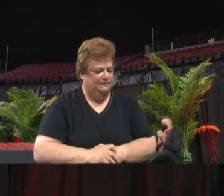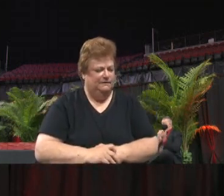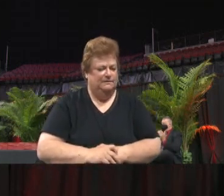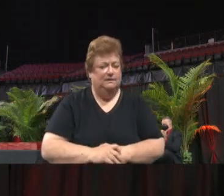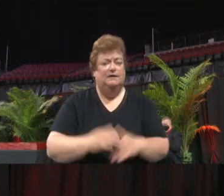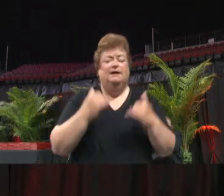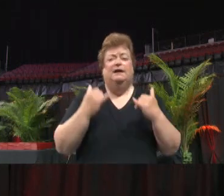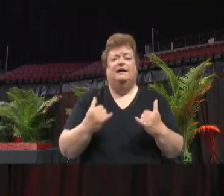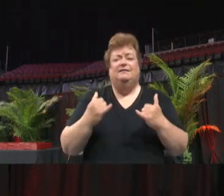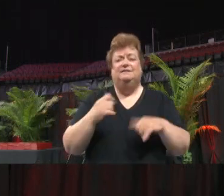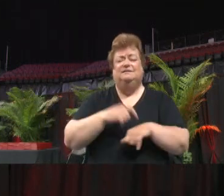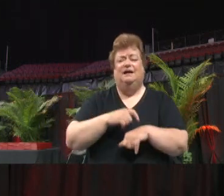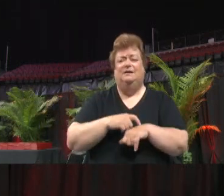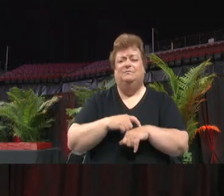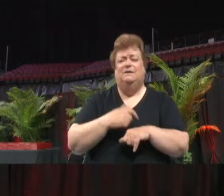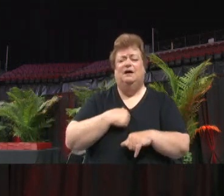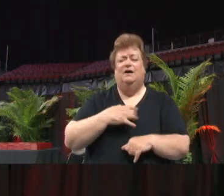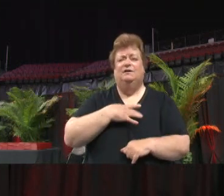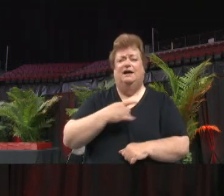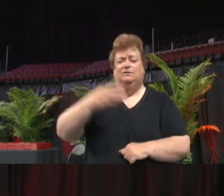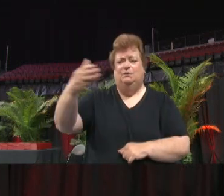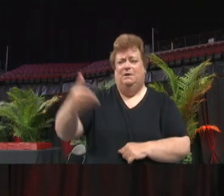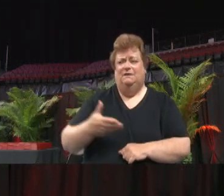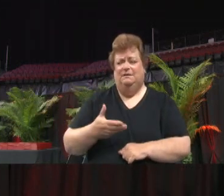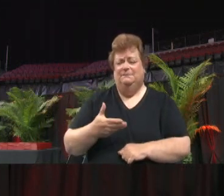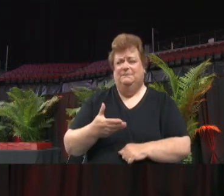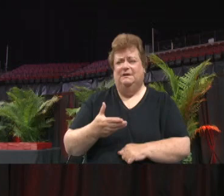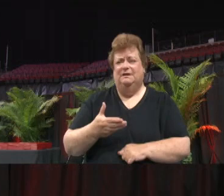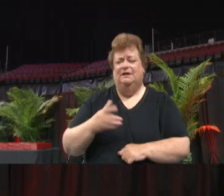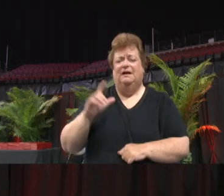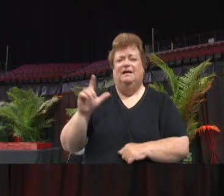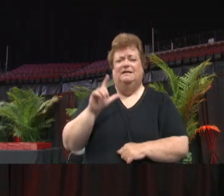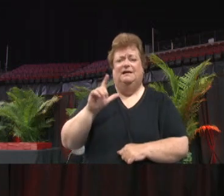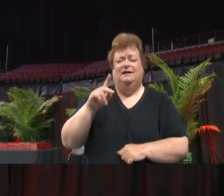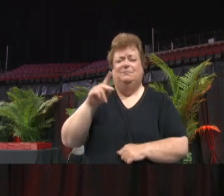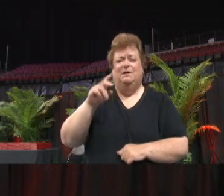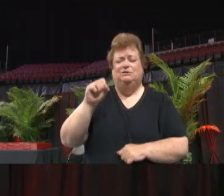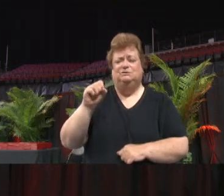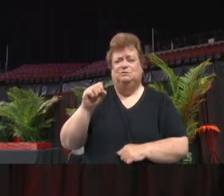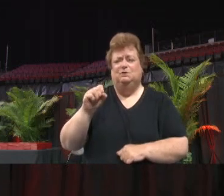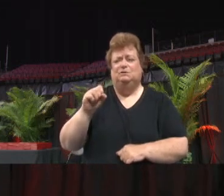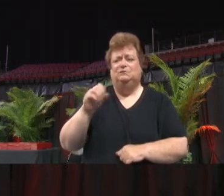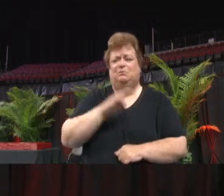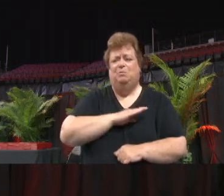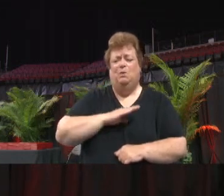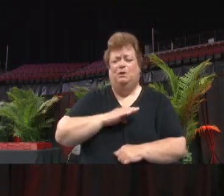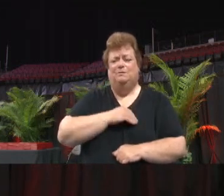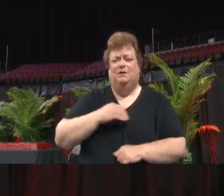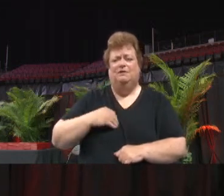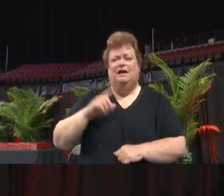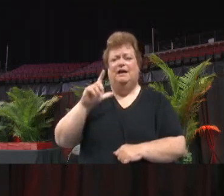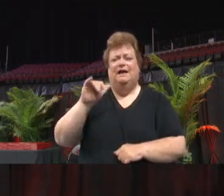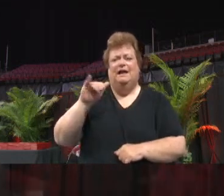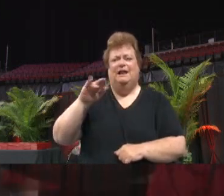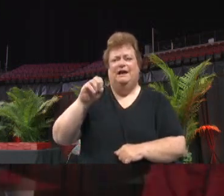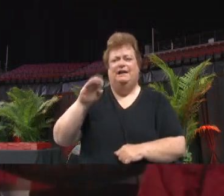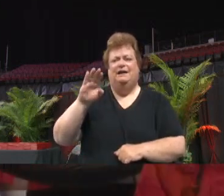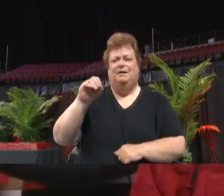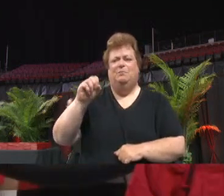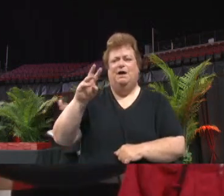At this time, I would now like to welcome Lincoln Public Schools board member, Mr. Lanny Boswell.